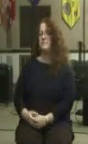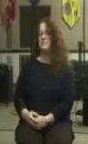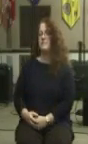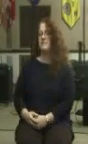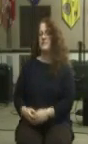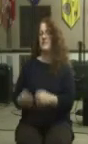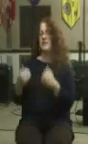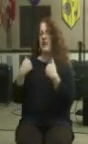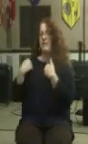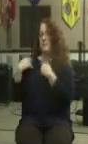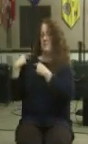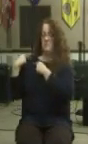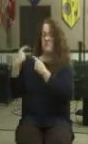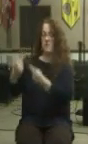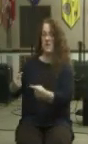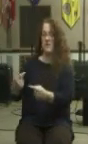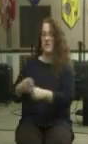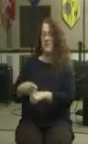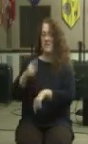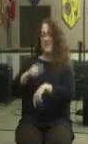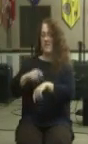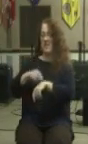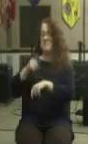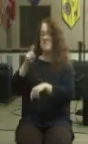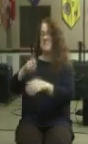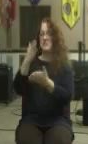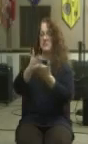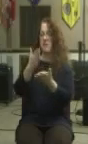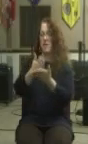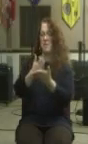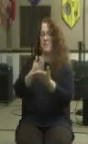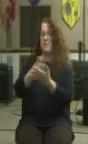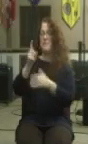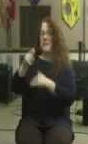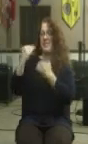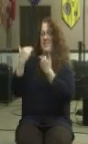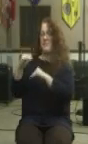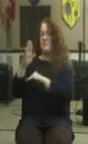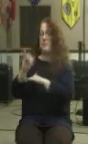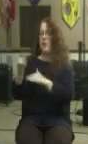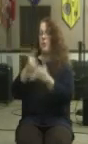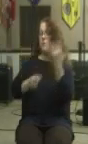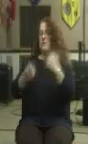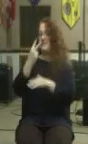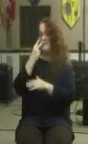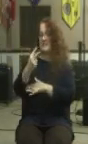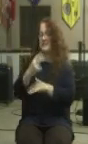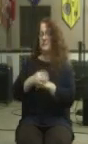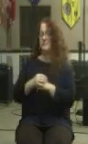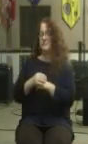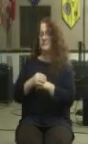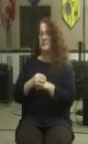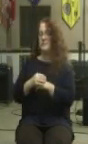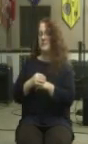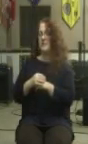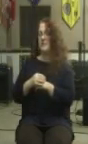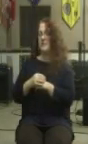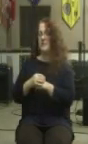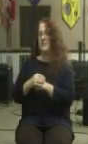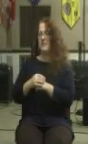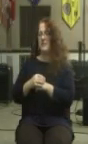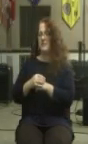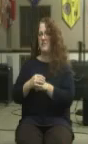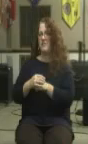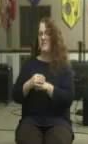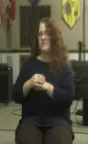things that you see. You have been, but the time needs to come to you. Stop being limited by what you see. I'm